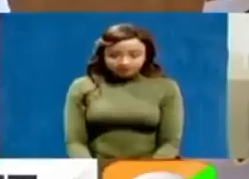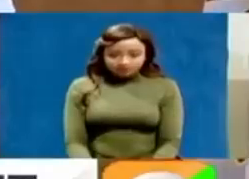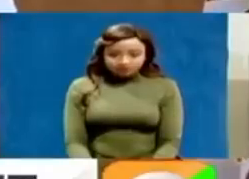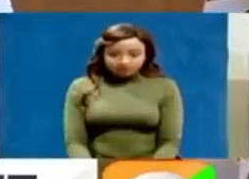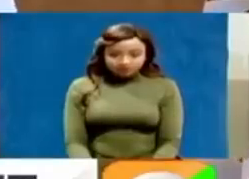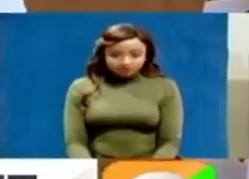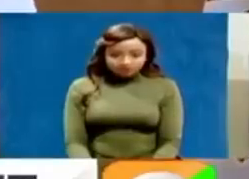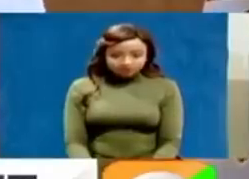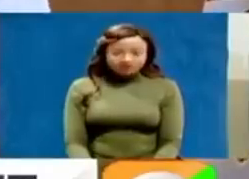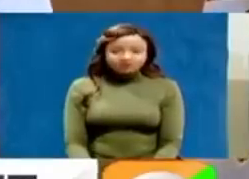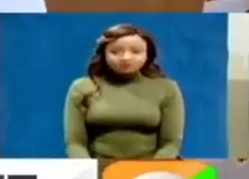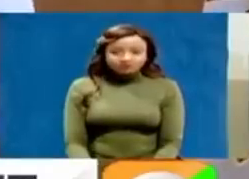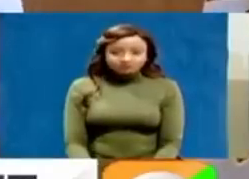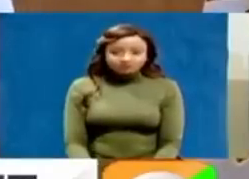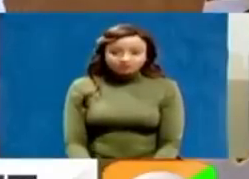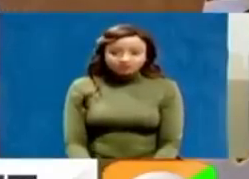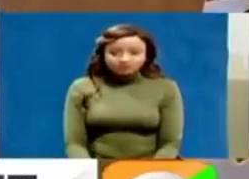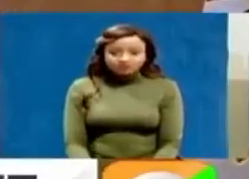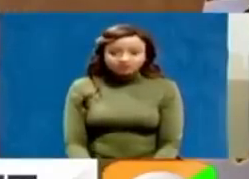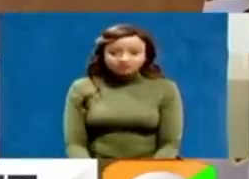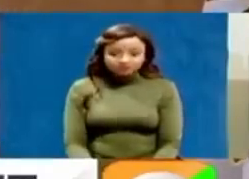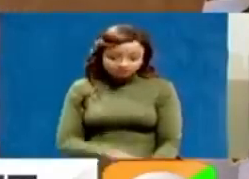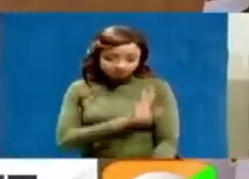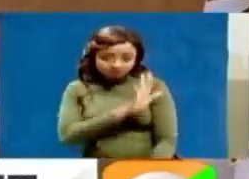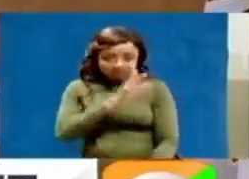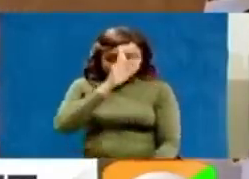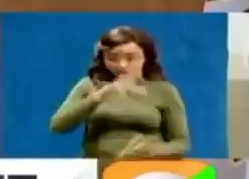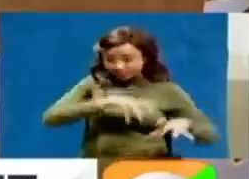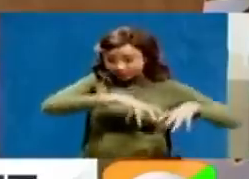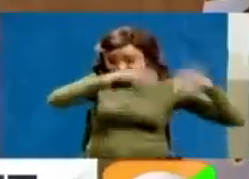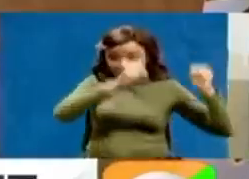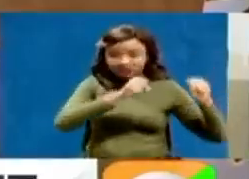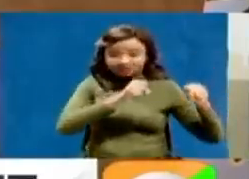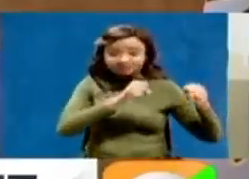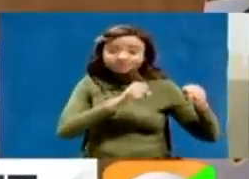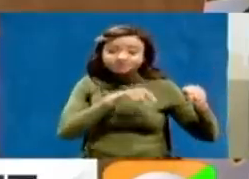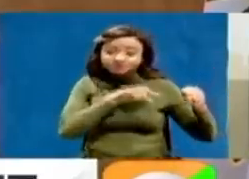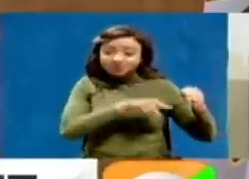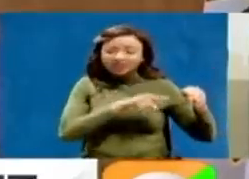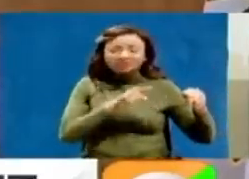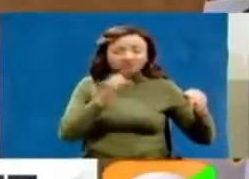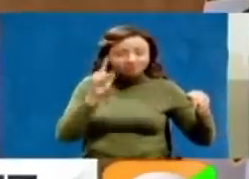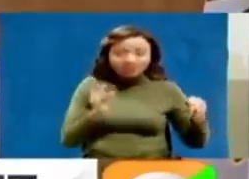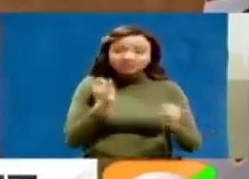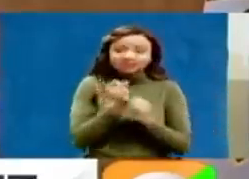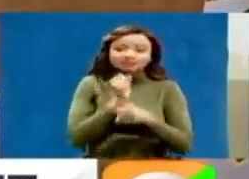That forthwith, the Inspector General of Police shall ensure